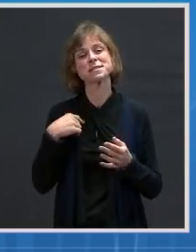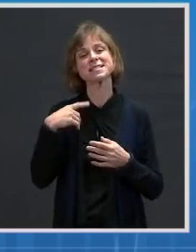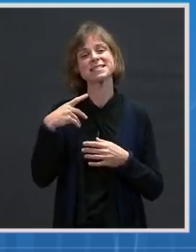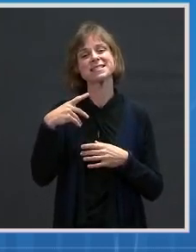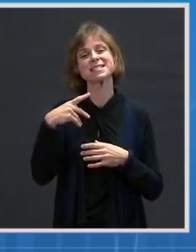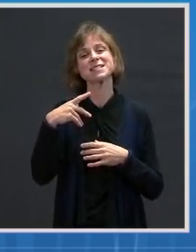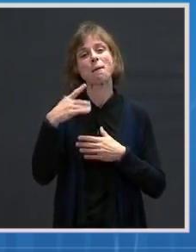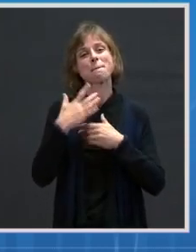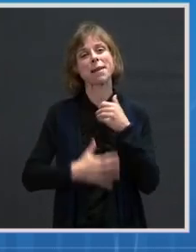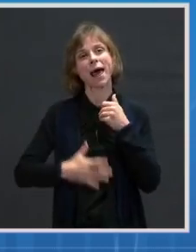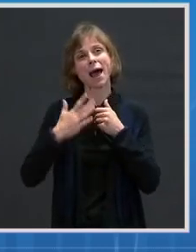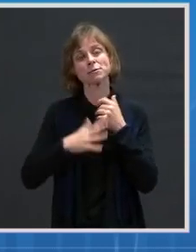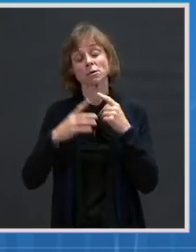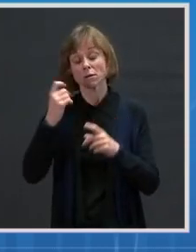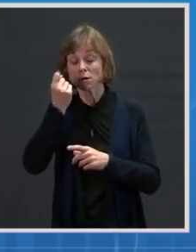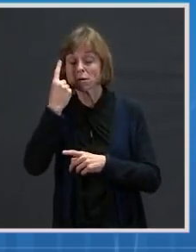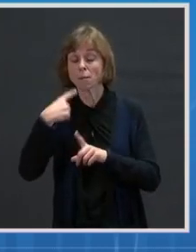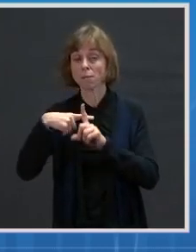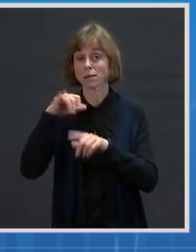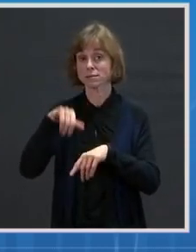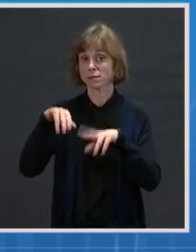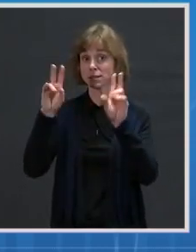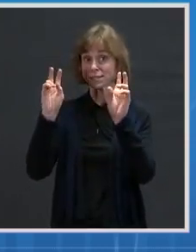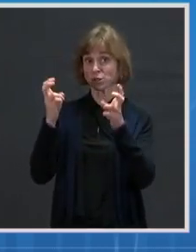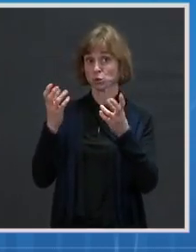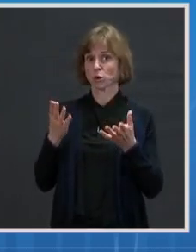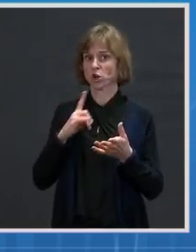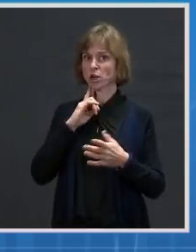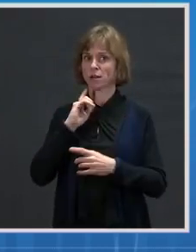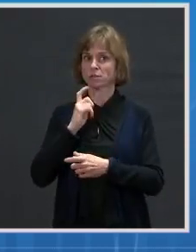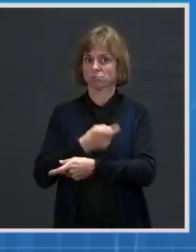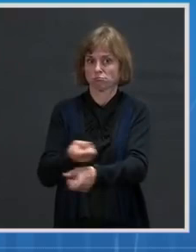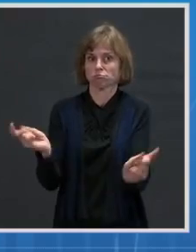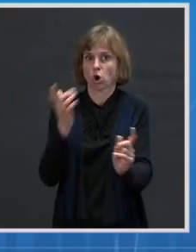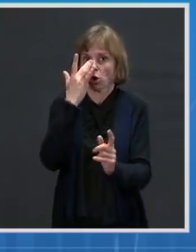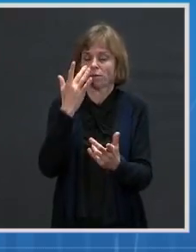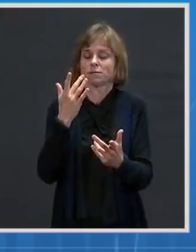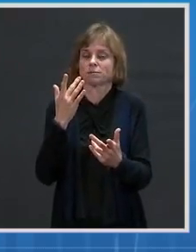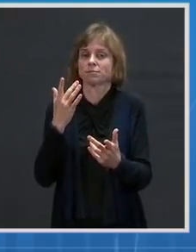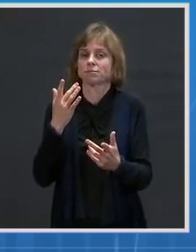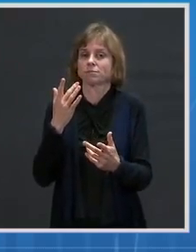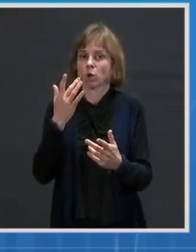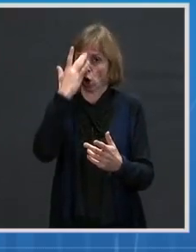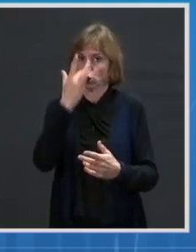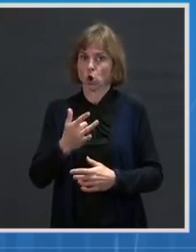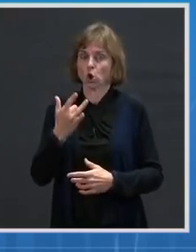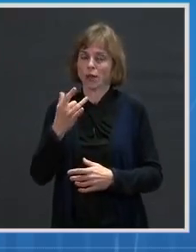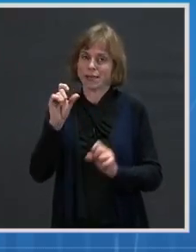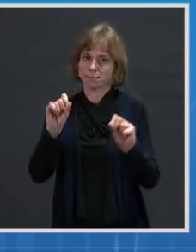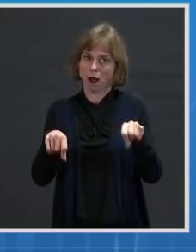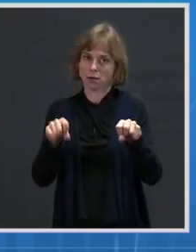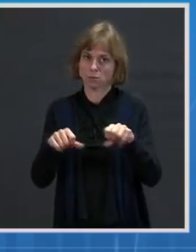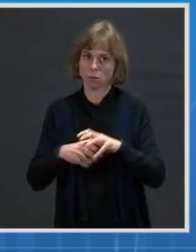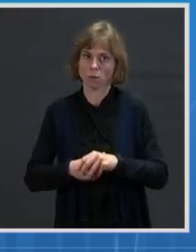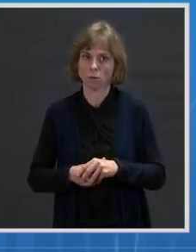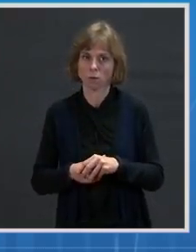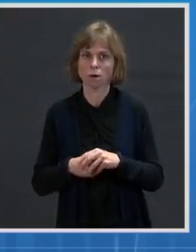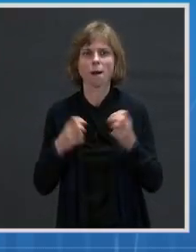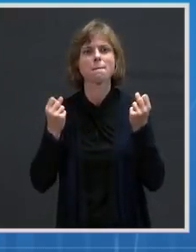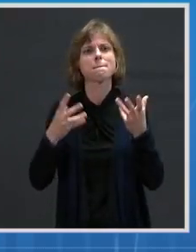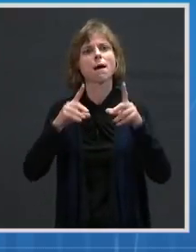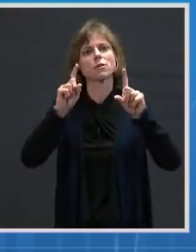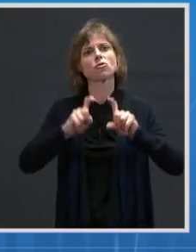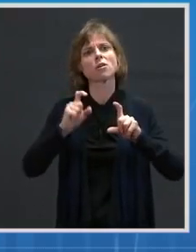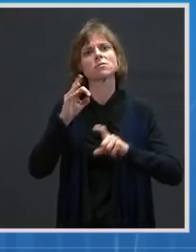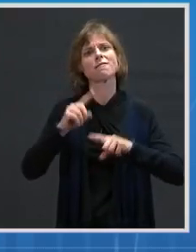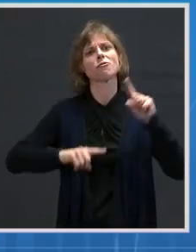aliquots. The issue here is getting this as early as possible. There have been a number of trials of a variety